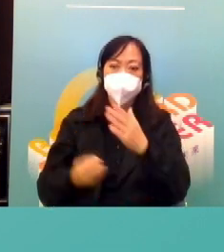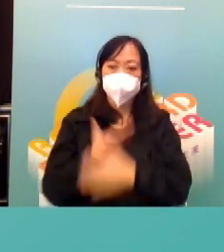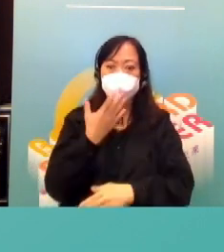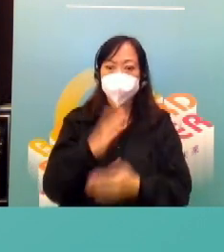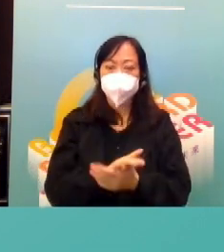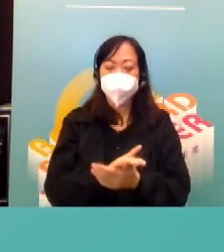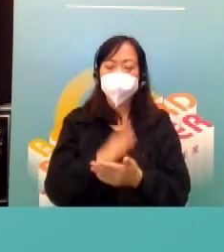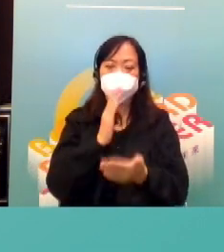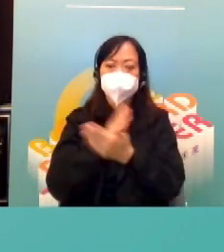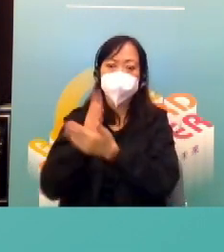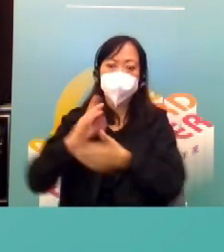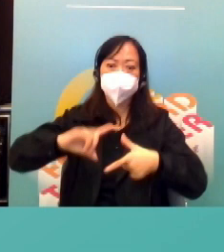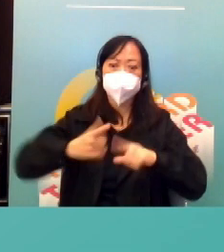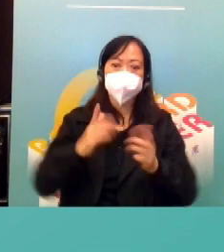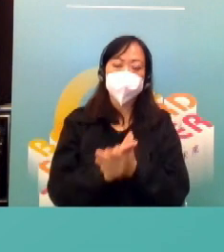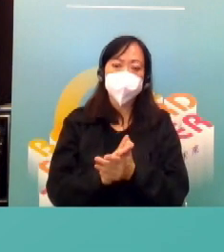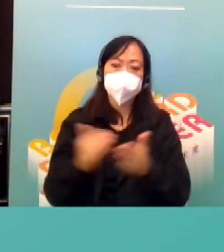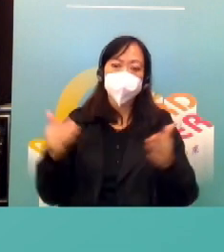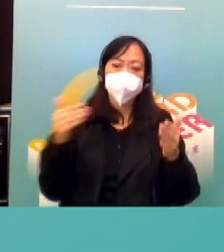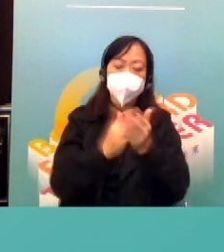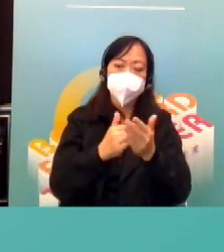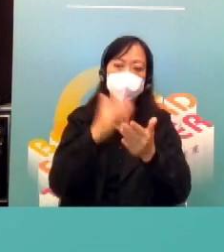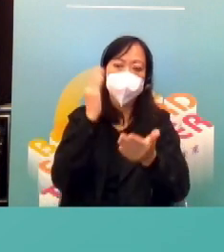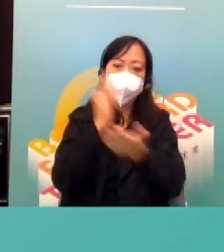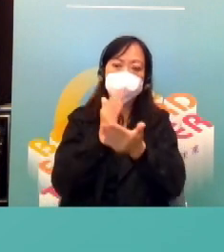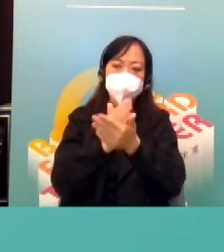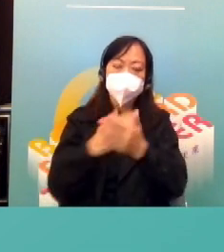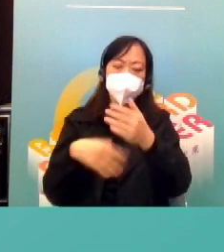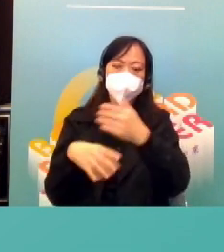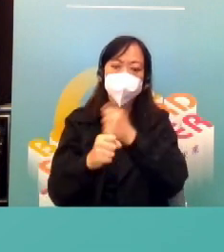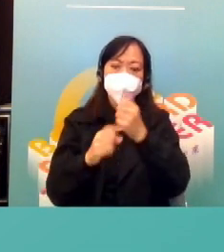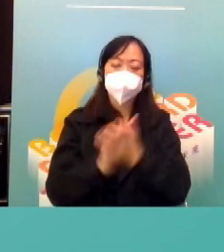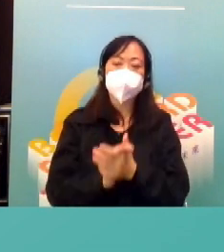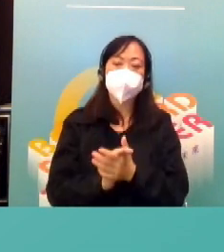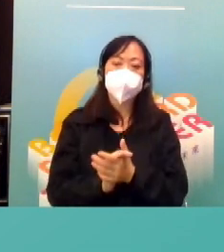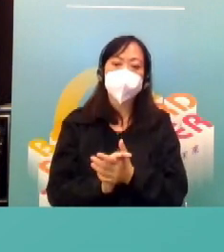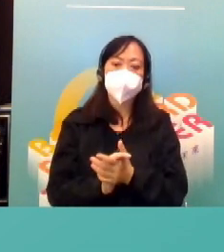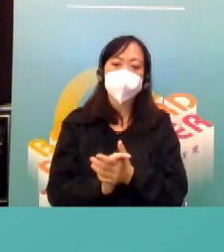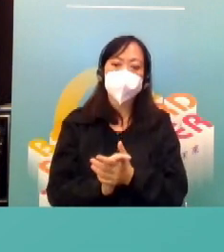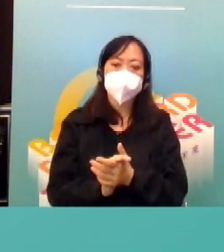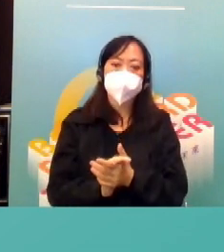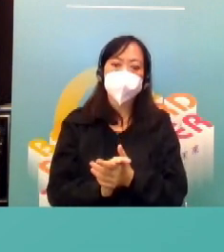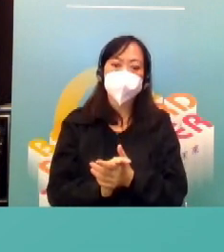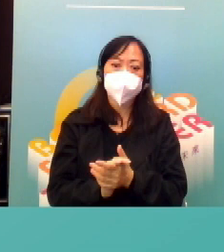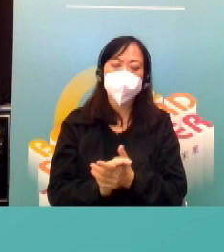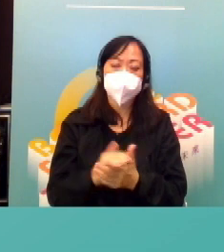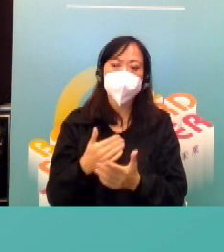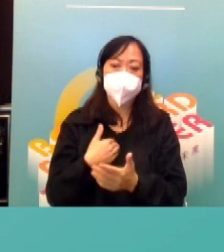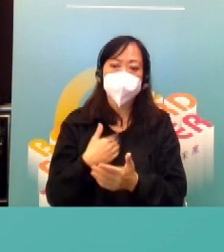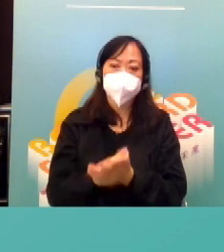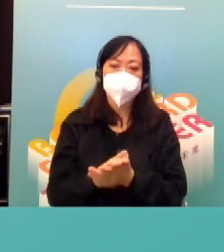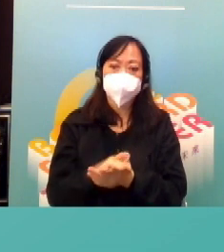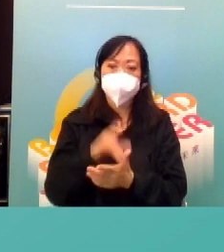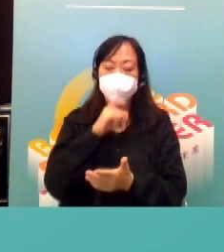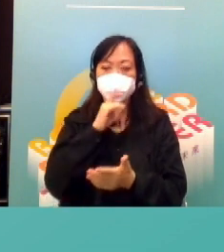So essentially an outcomes-based partnership or social impact bond, which was another name that you could think of, is essentially any contract